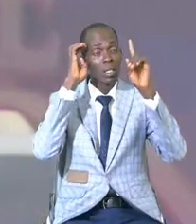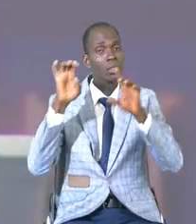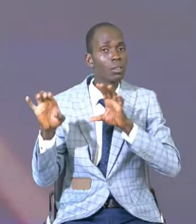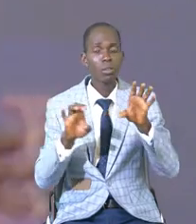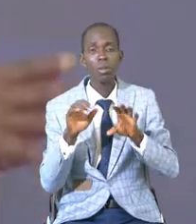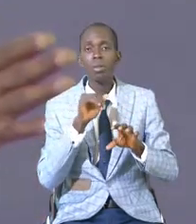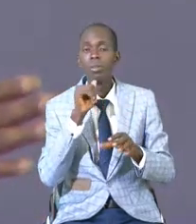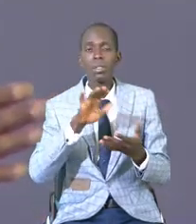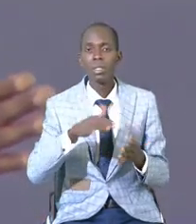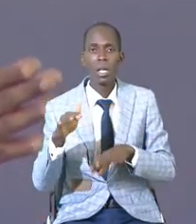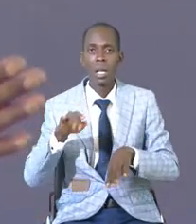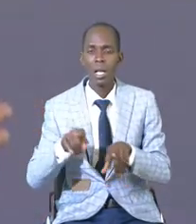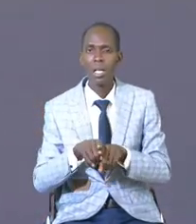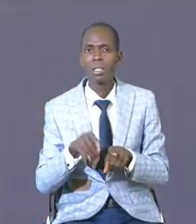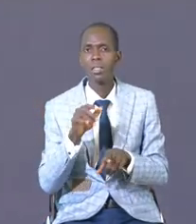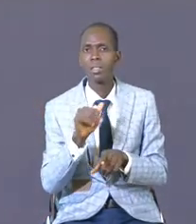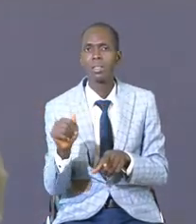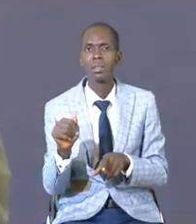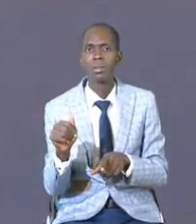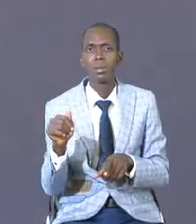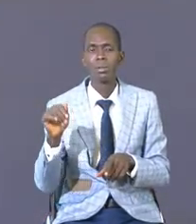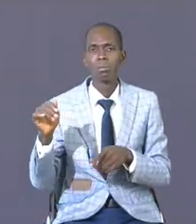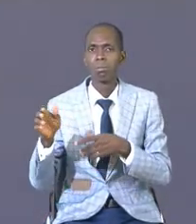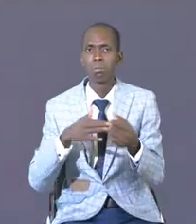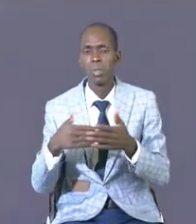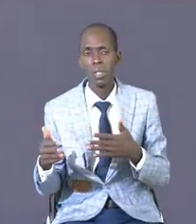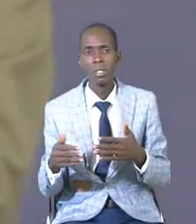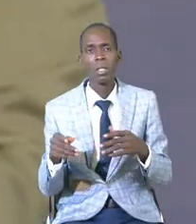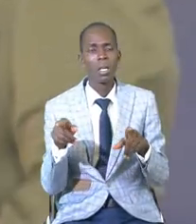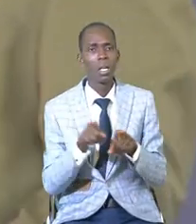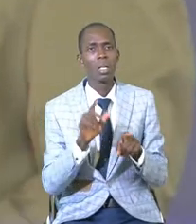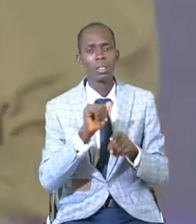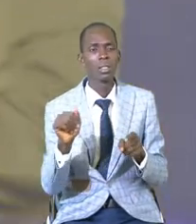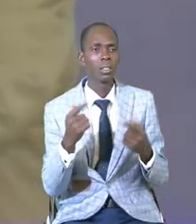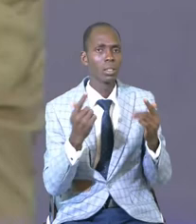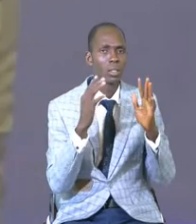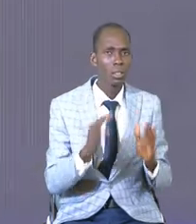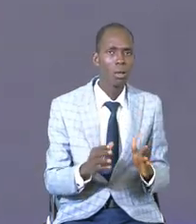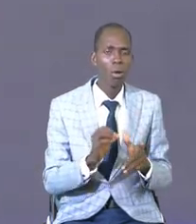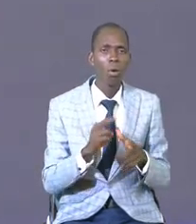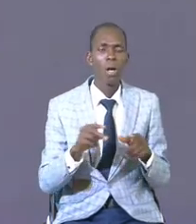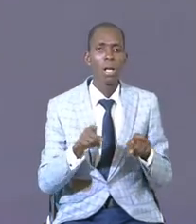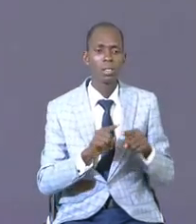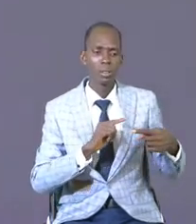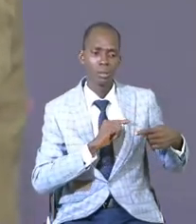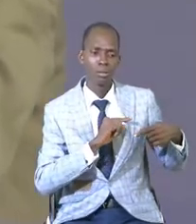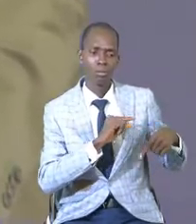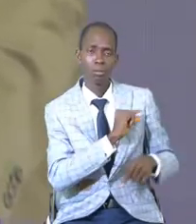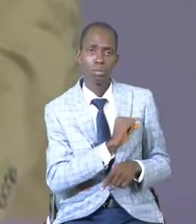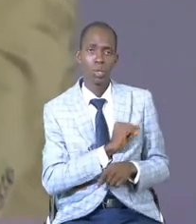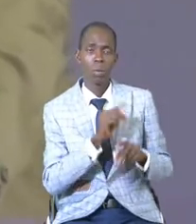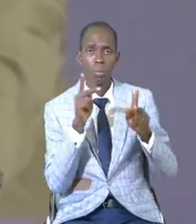matter. He didn't die as a sinner. He didn't die as a guilty person. He died